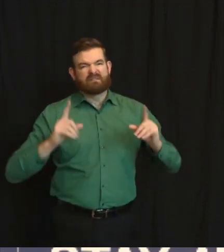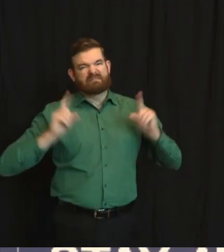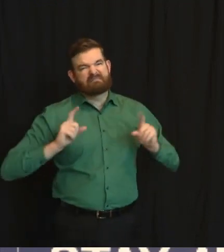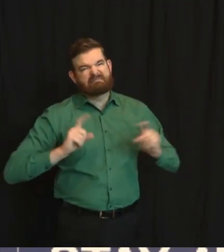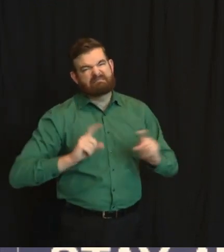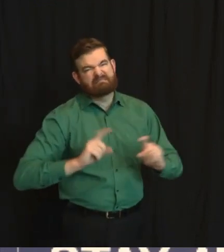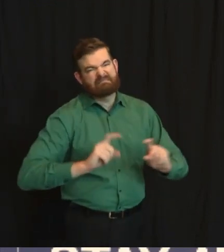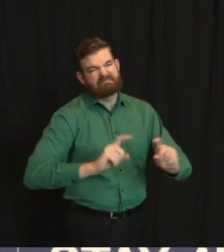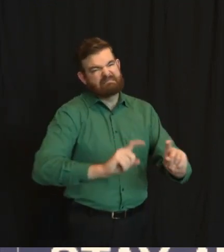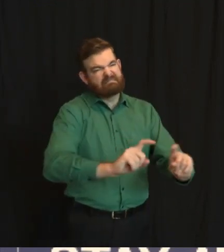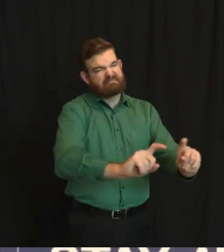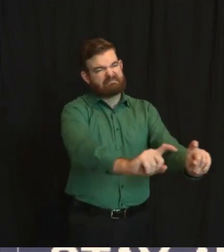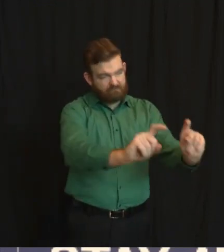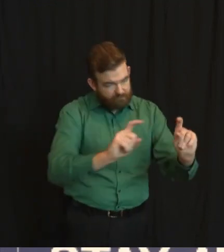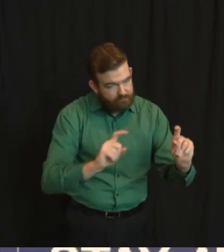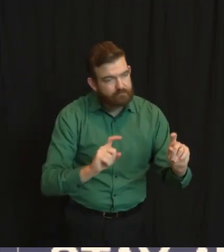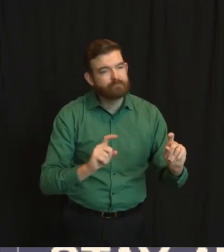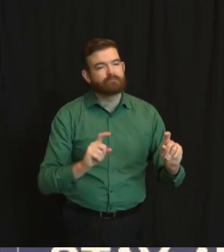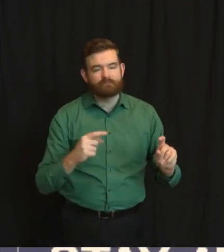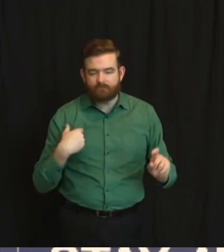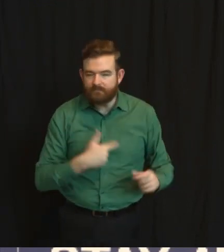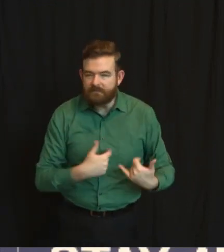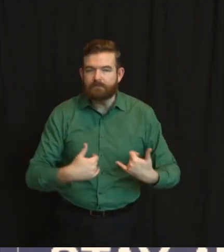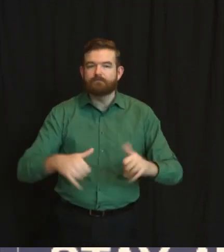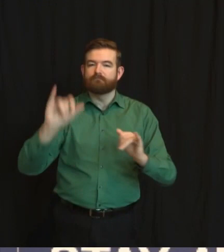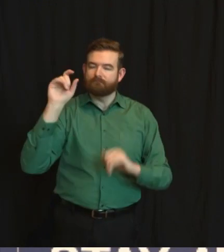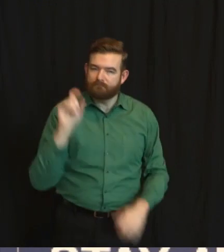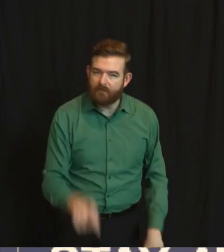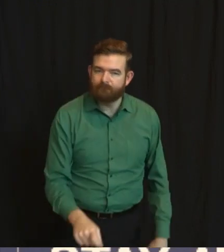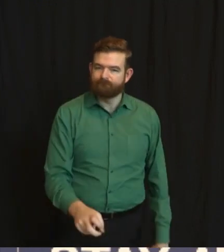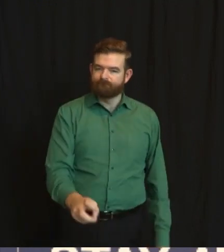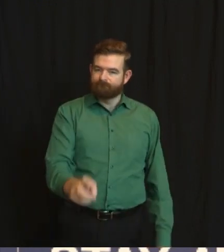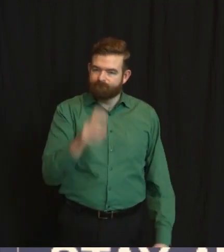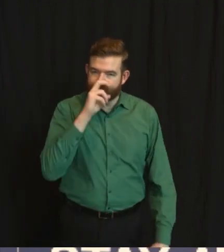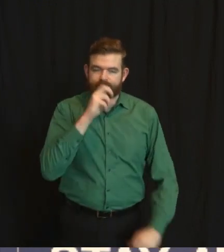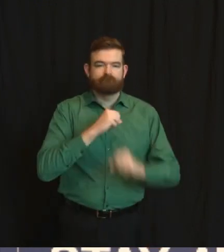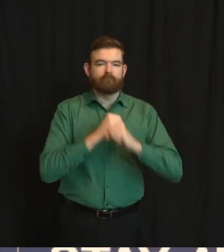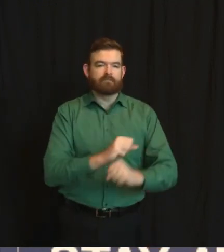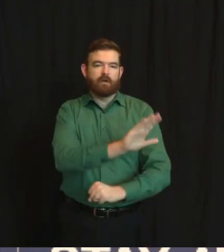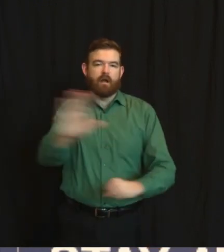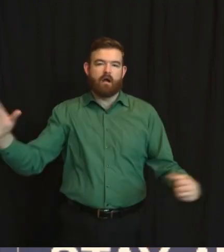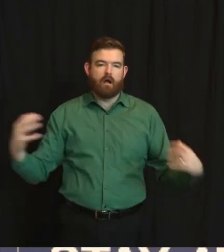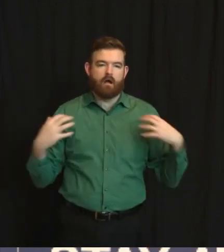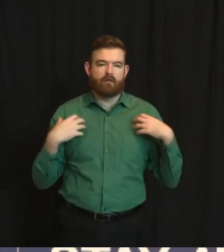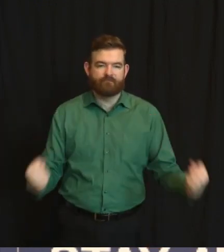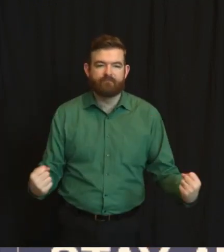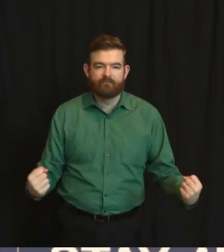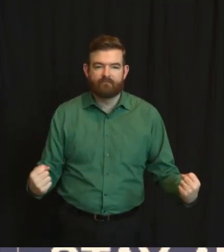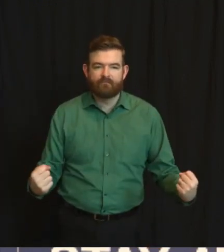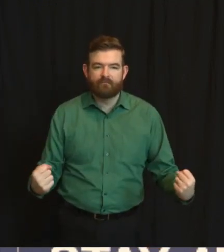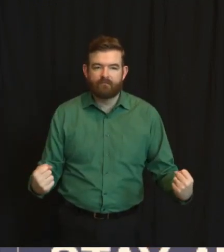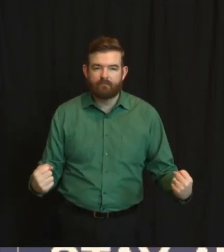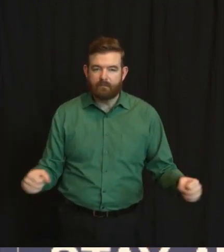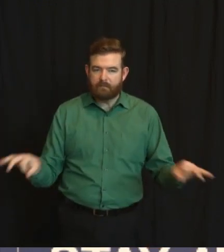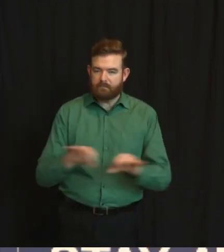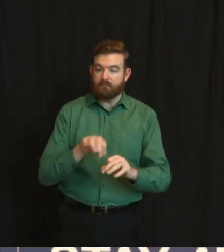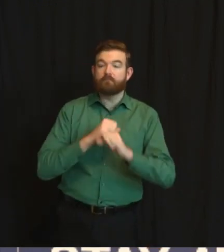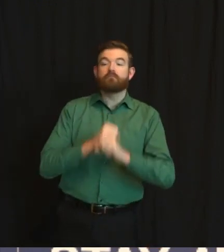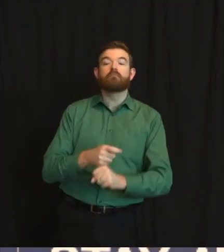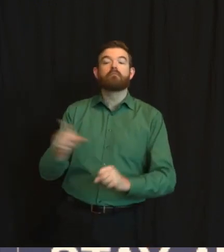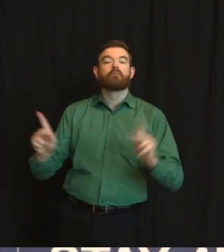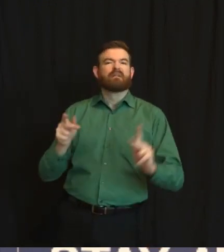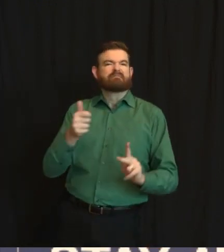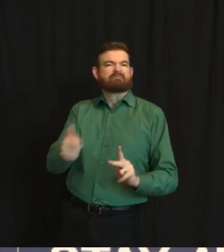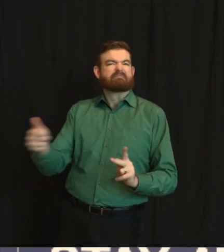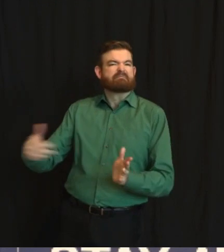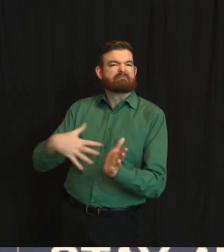We will still need to take steps to protect our health and the health of others, particularly vulnerable populations at greater